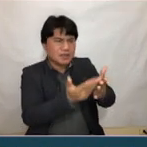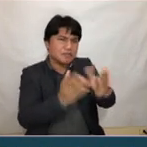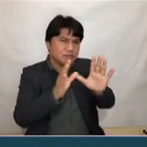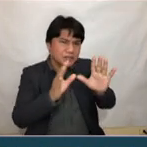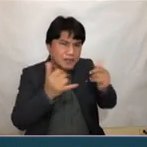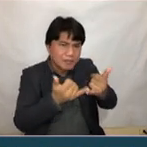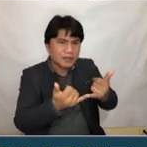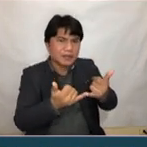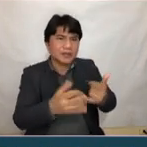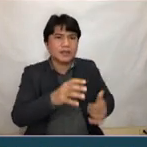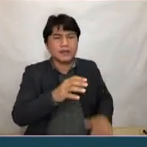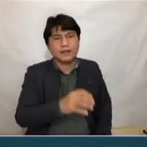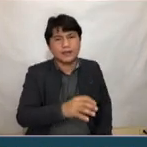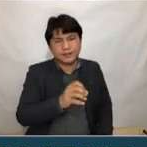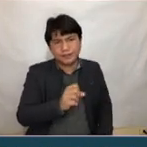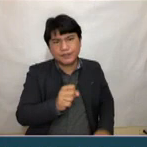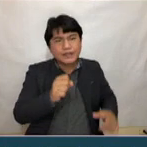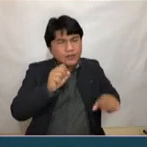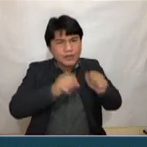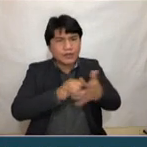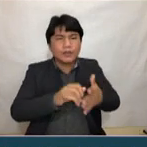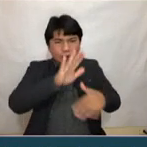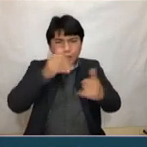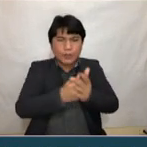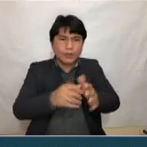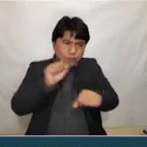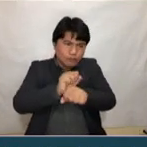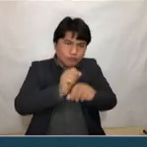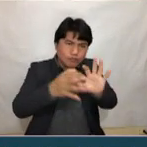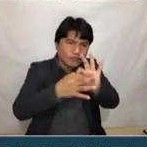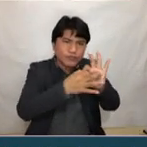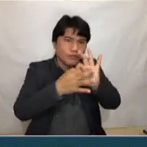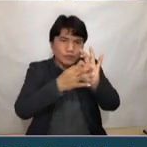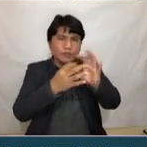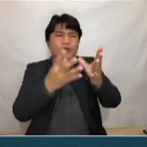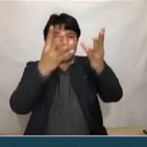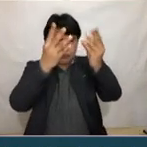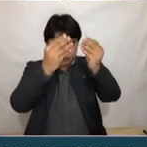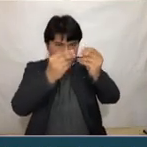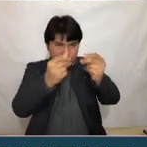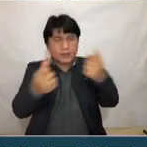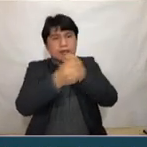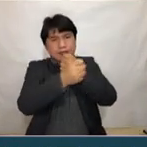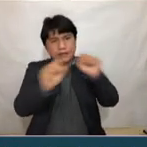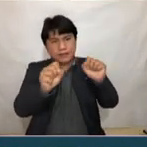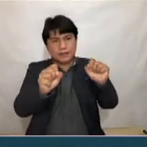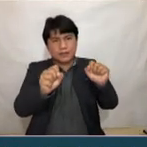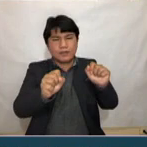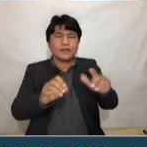our SMEs, so that we all work together to make mm-hmm. sure the recovery is a safe one, mm-hmm. we don't have a